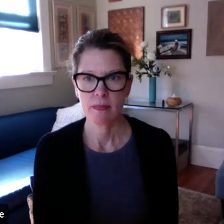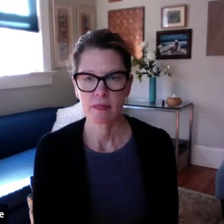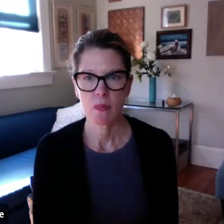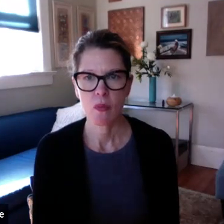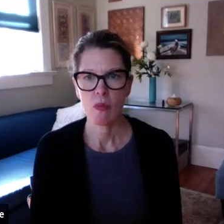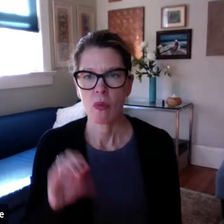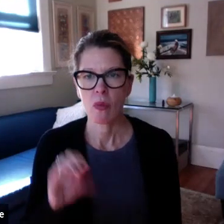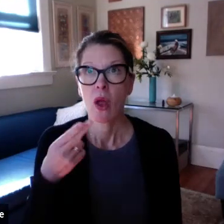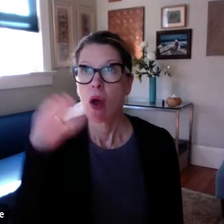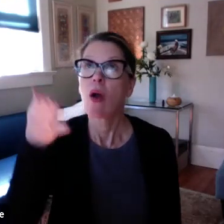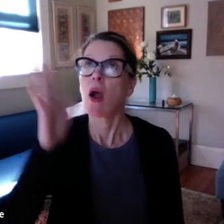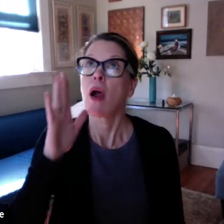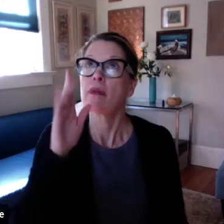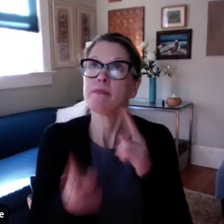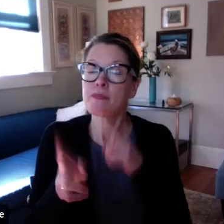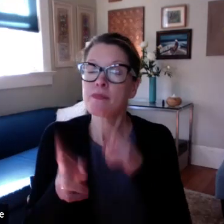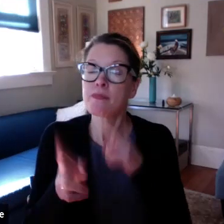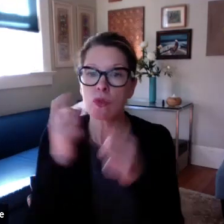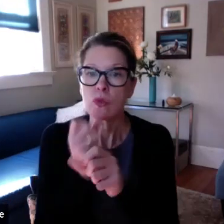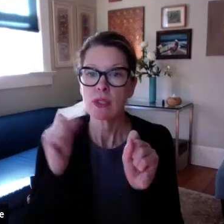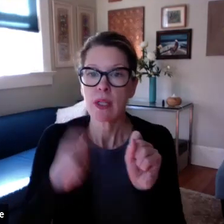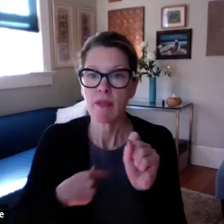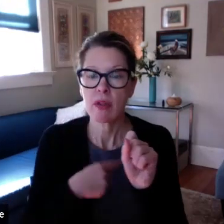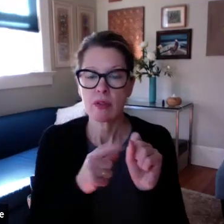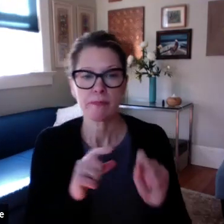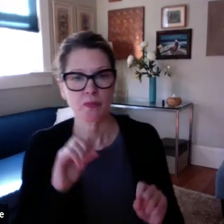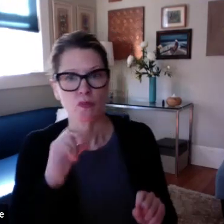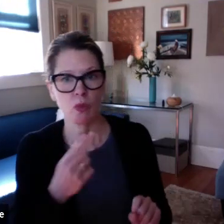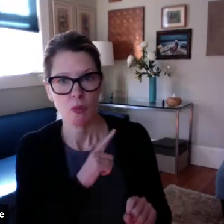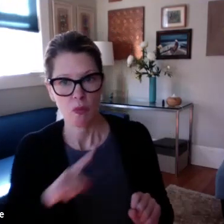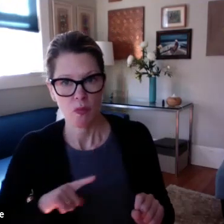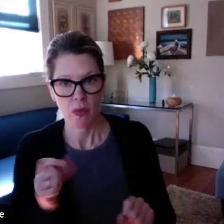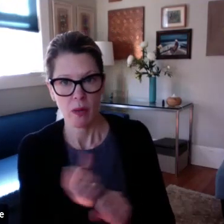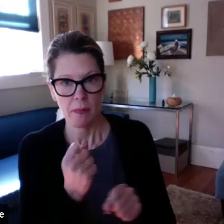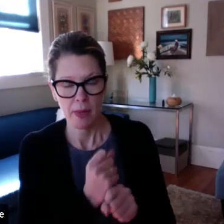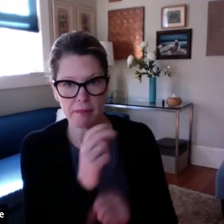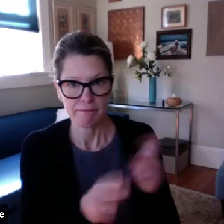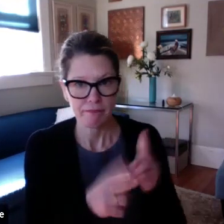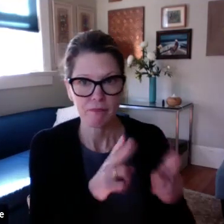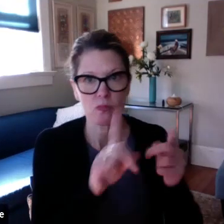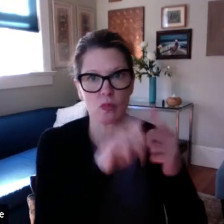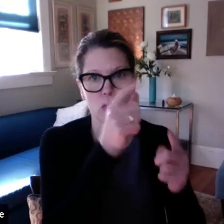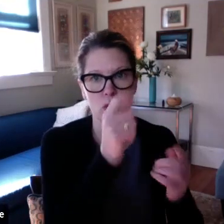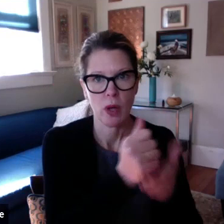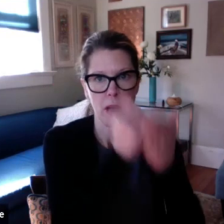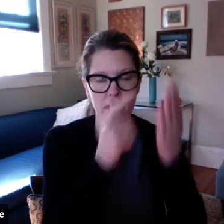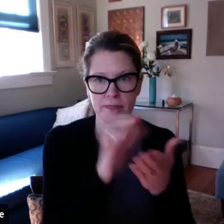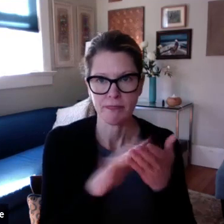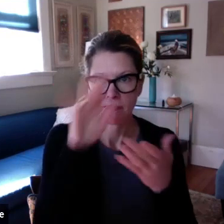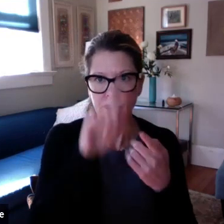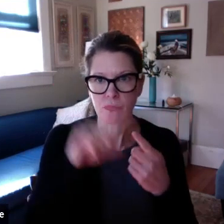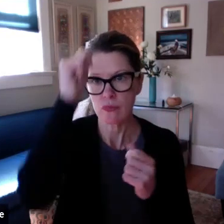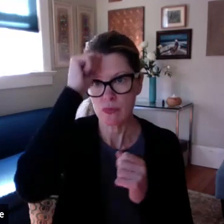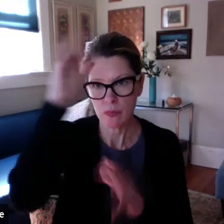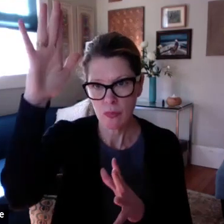O God, make speed to save us. O Lord, make haste to help us. Glory to the Father,